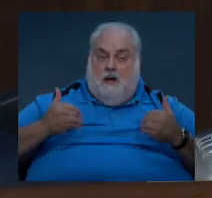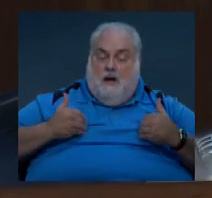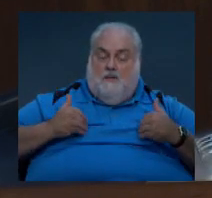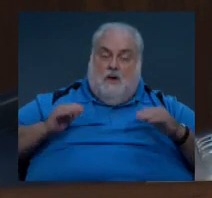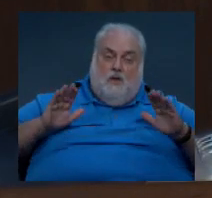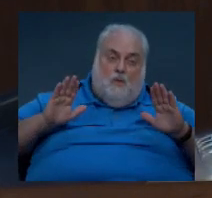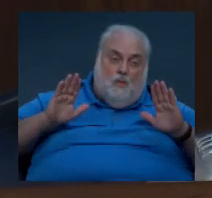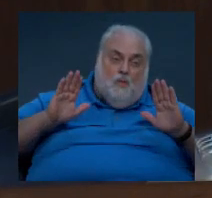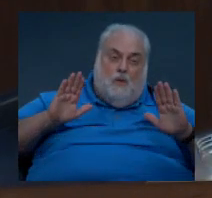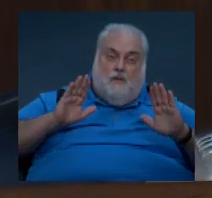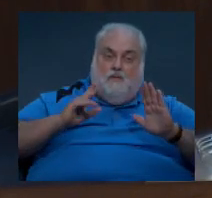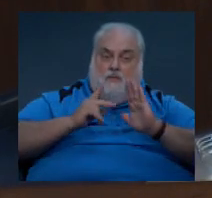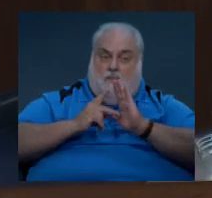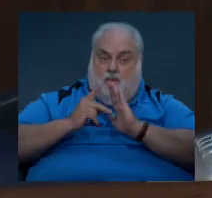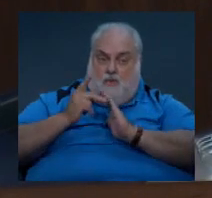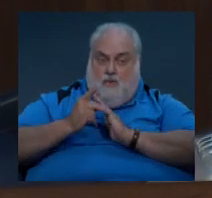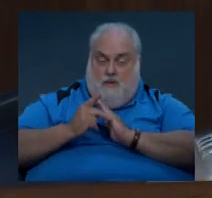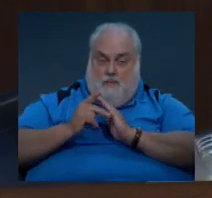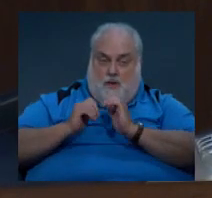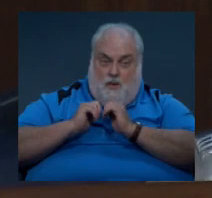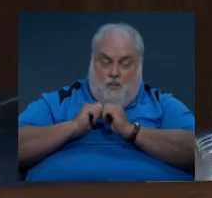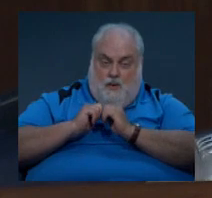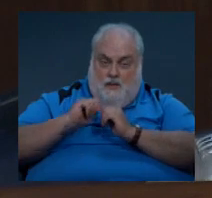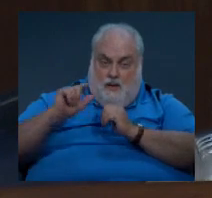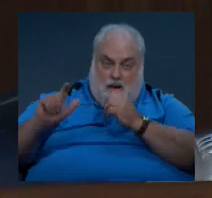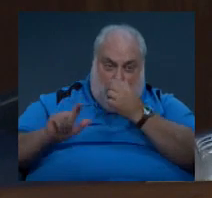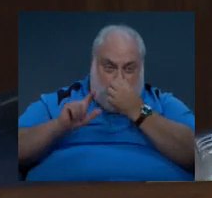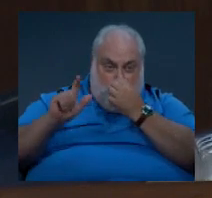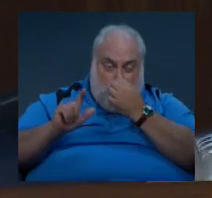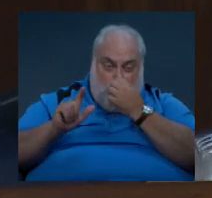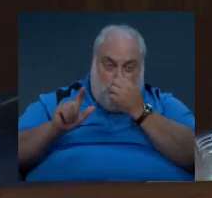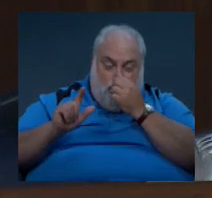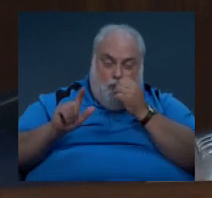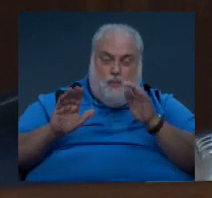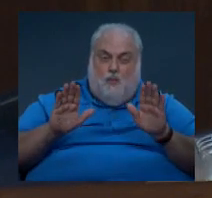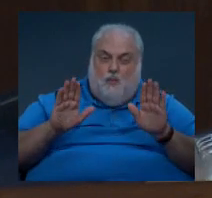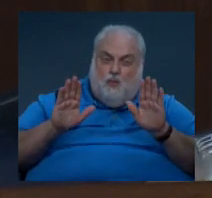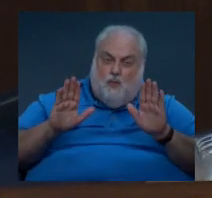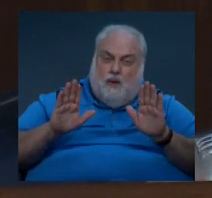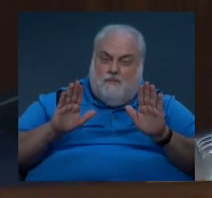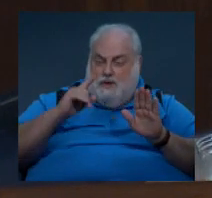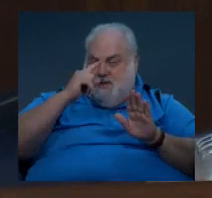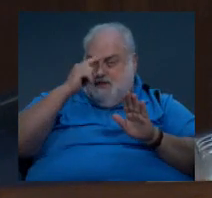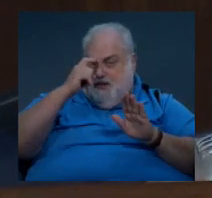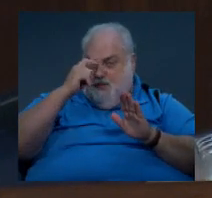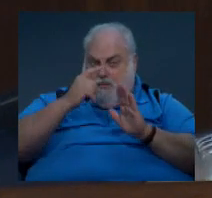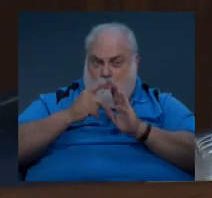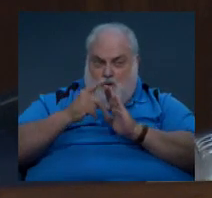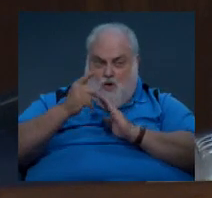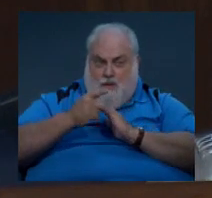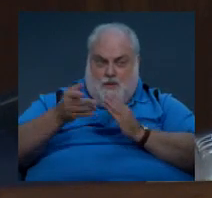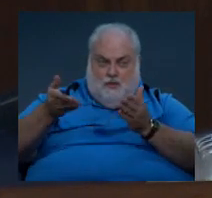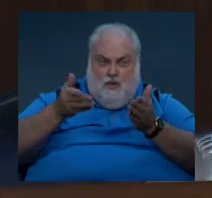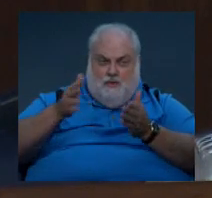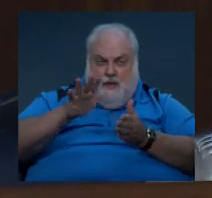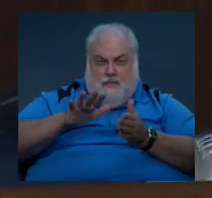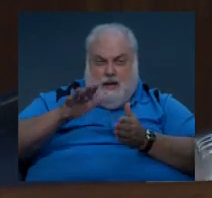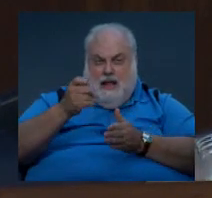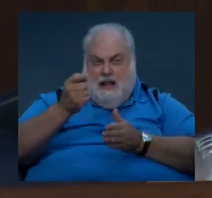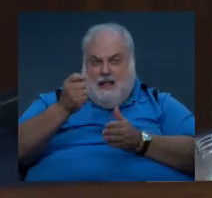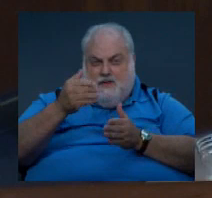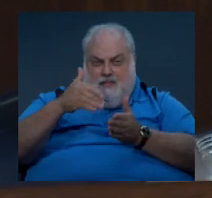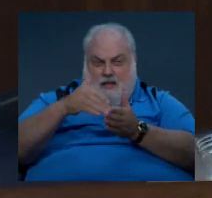wonderful program with the library, a wonderful summer program that serves about